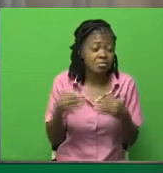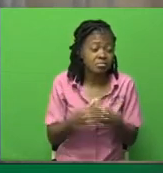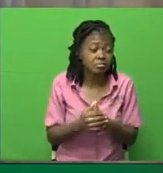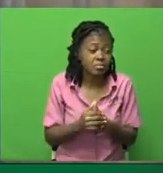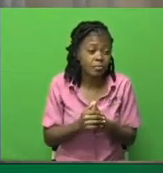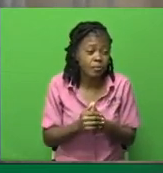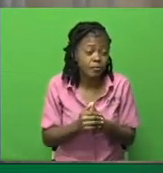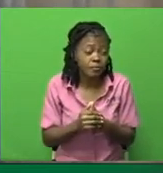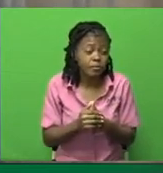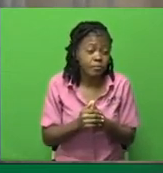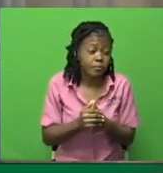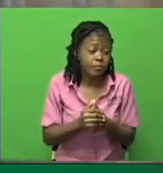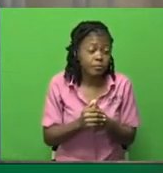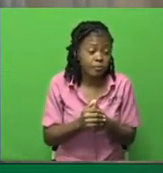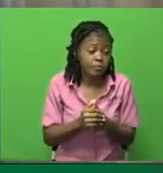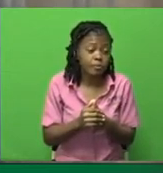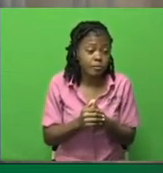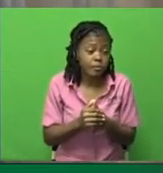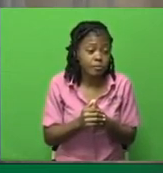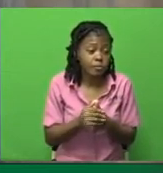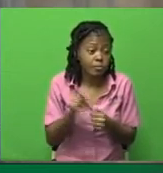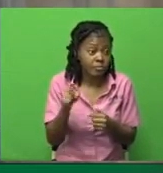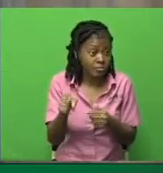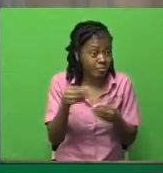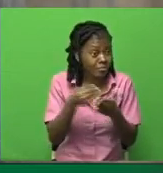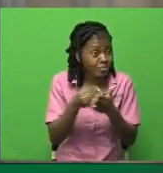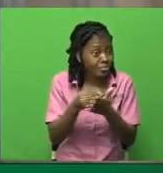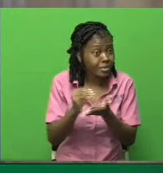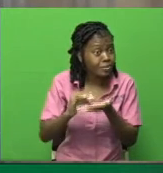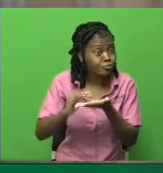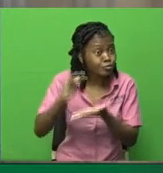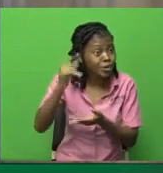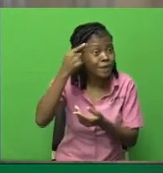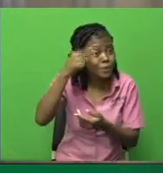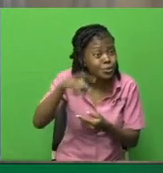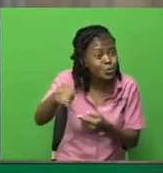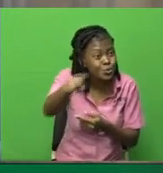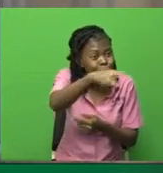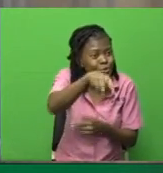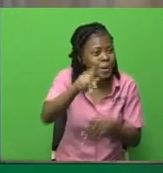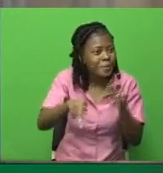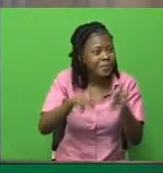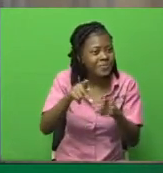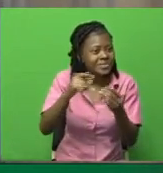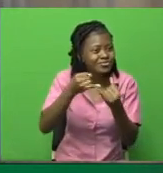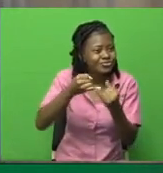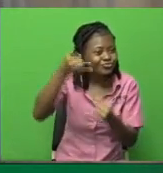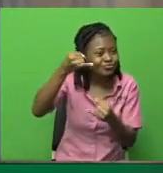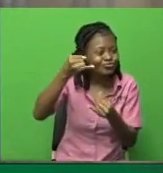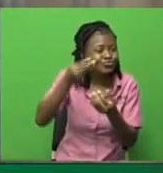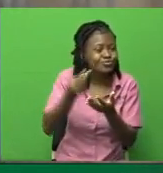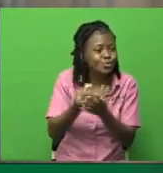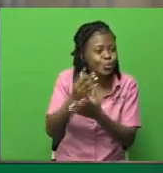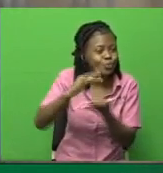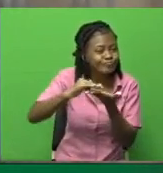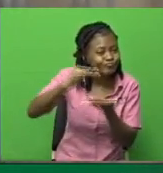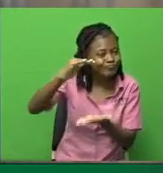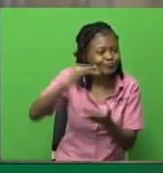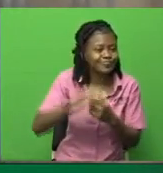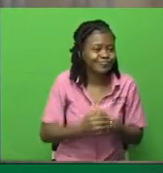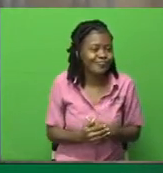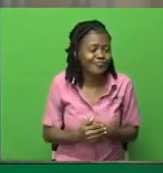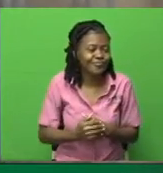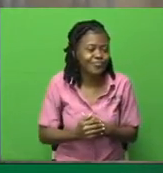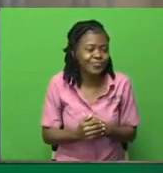years that was money working for Citizens by generating millions in interest and dividends annually to add to the